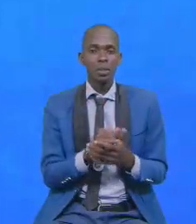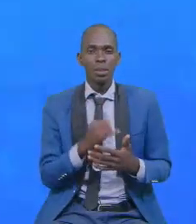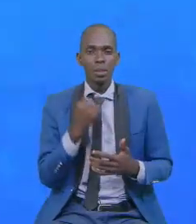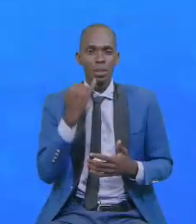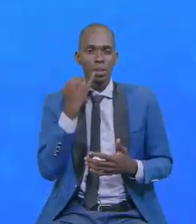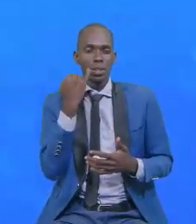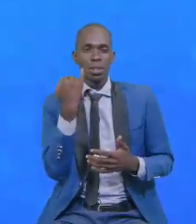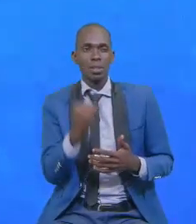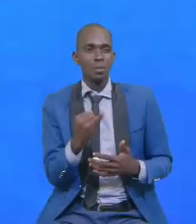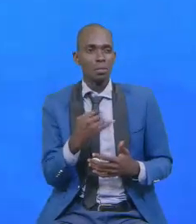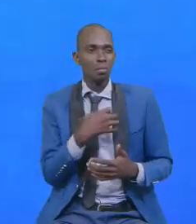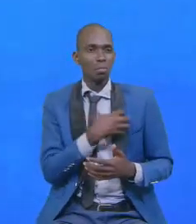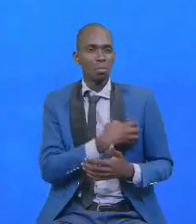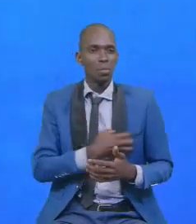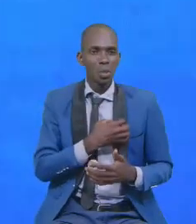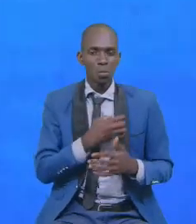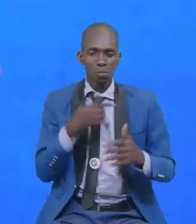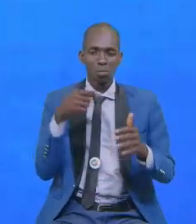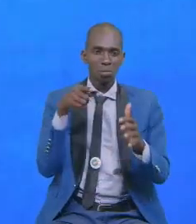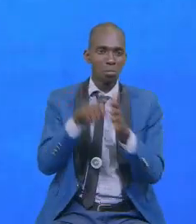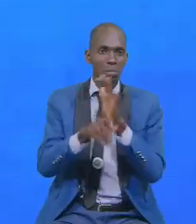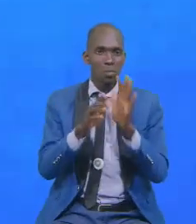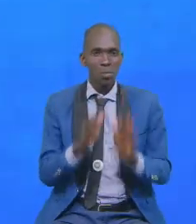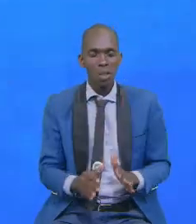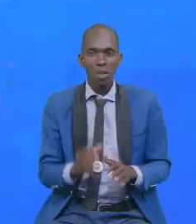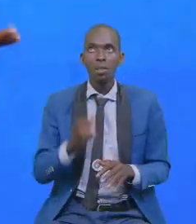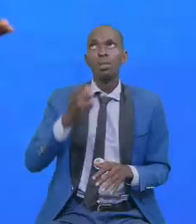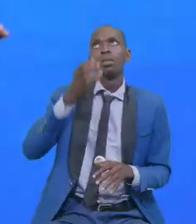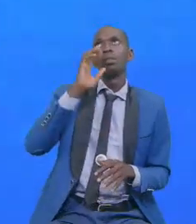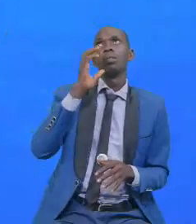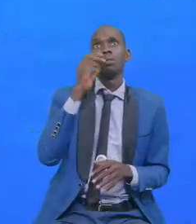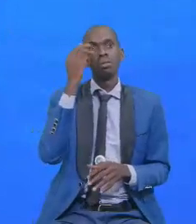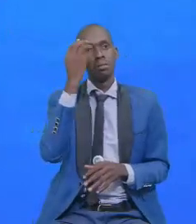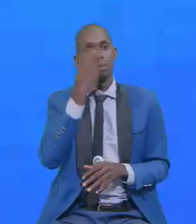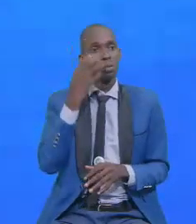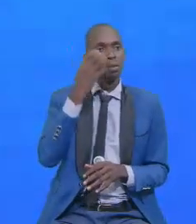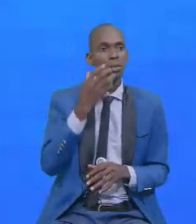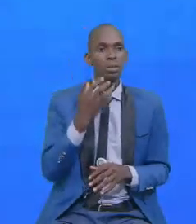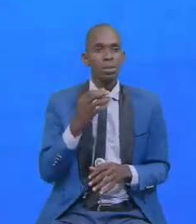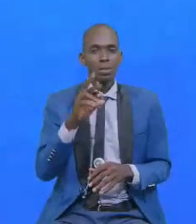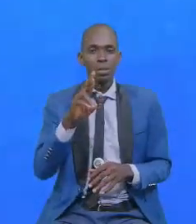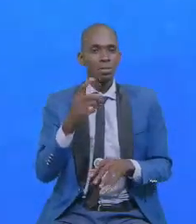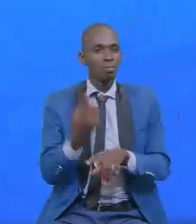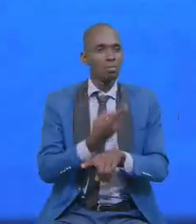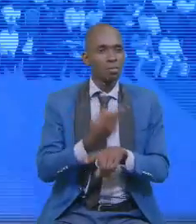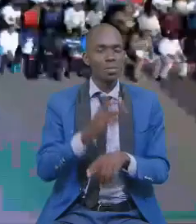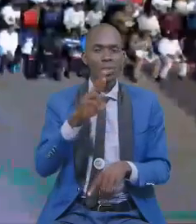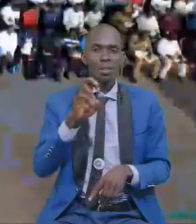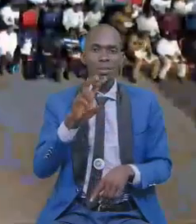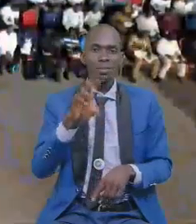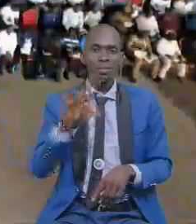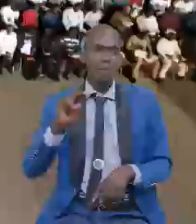envying, murders, drunkenness, revelings, and such like.